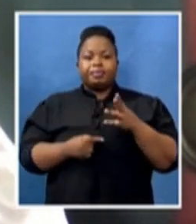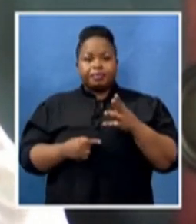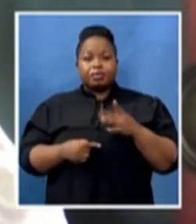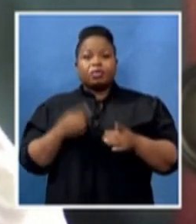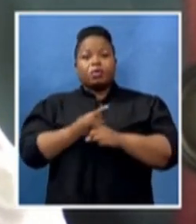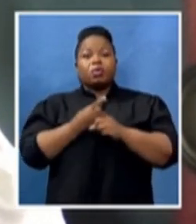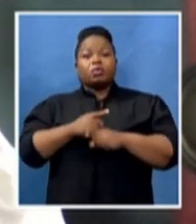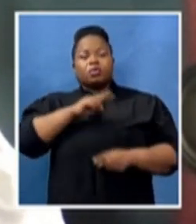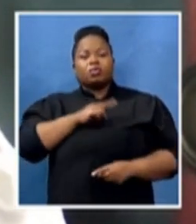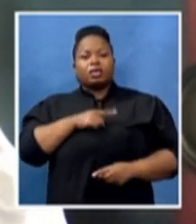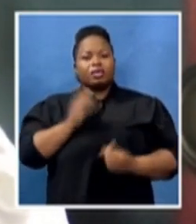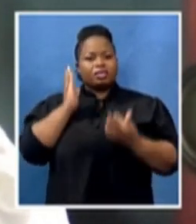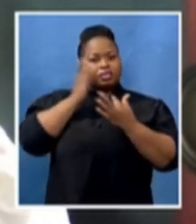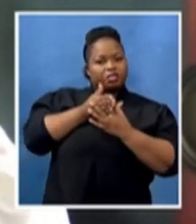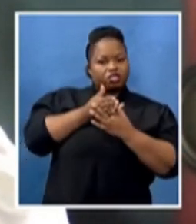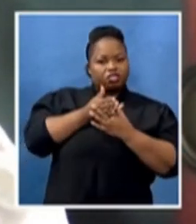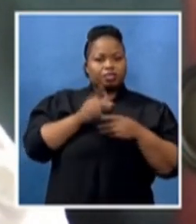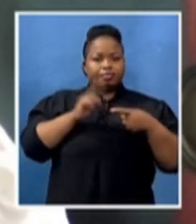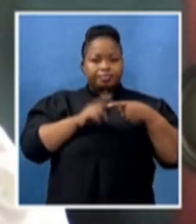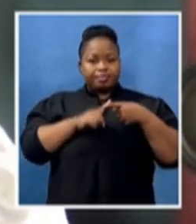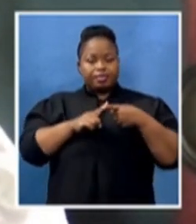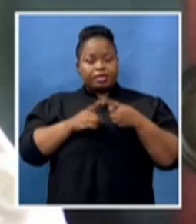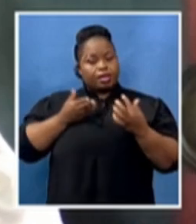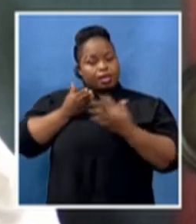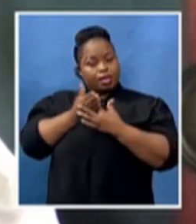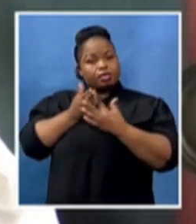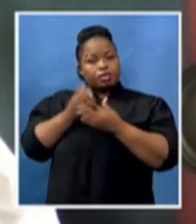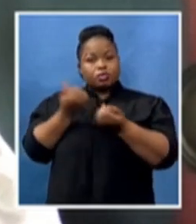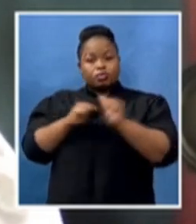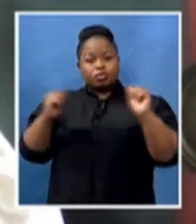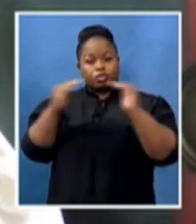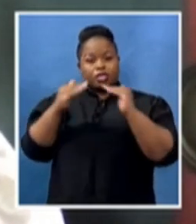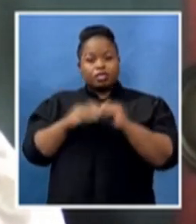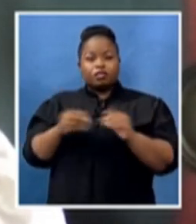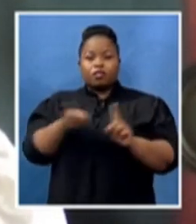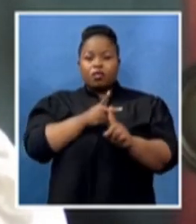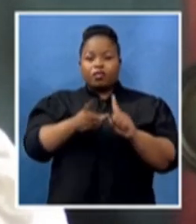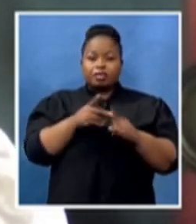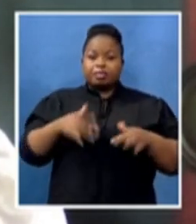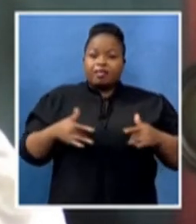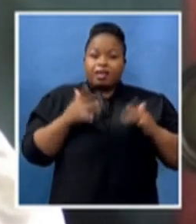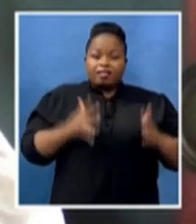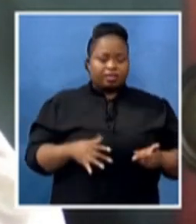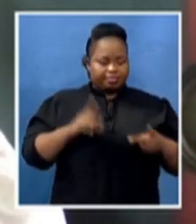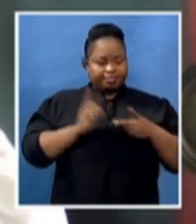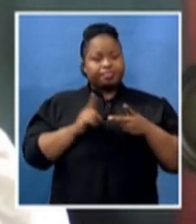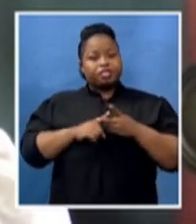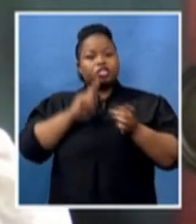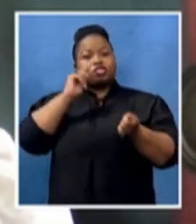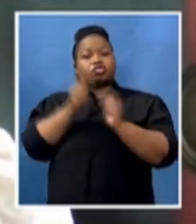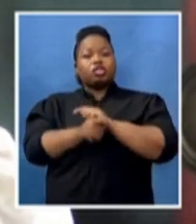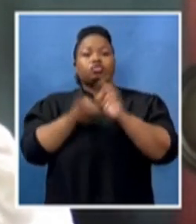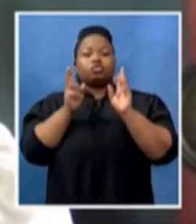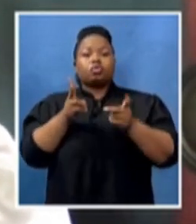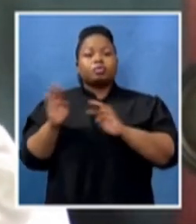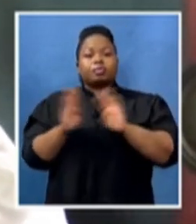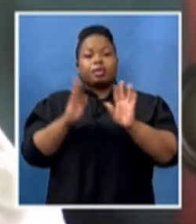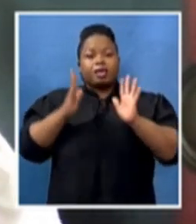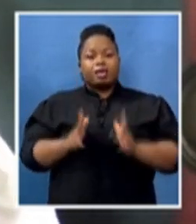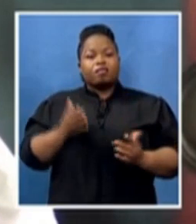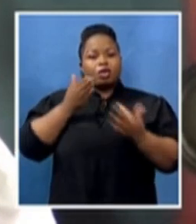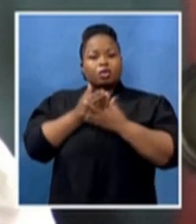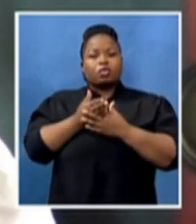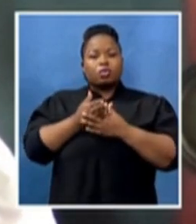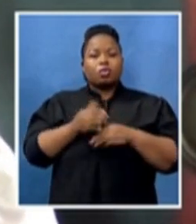access to justice for victims and survivors. Second is change norms and behavior through high-level prevention efforts. Third